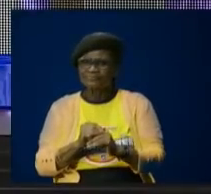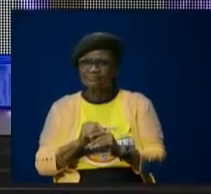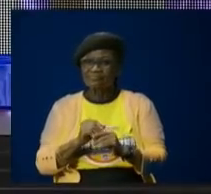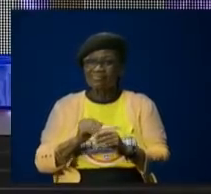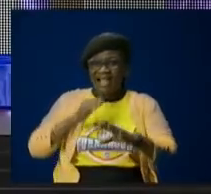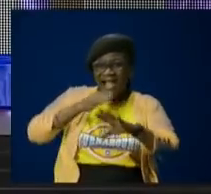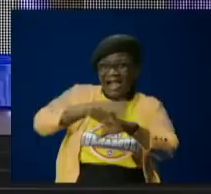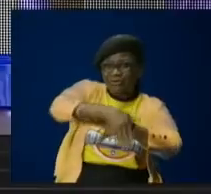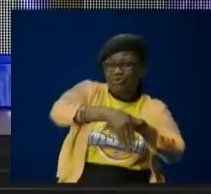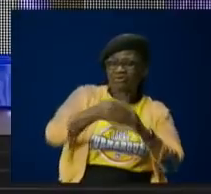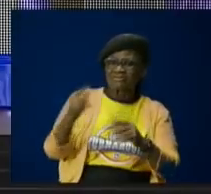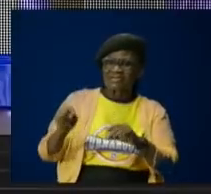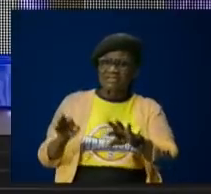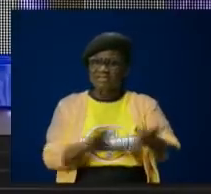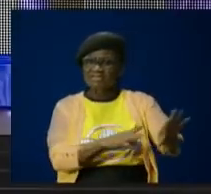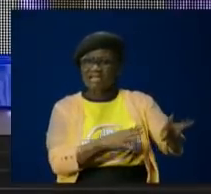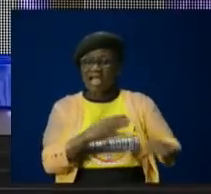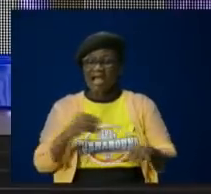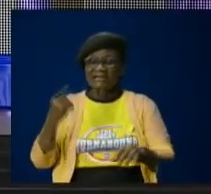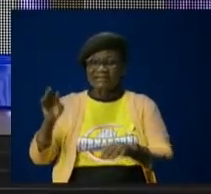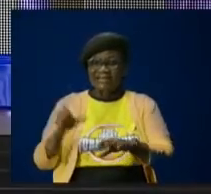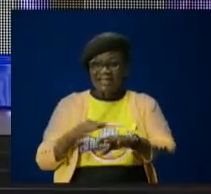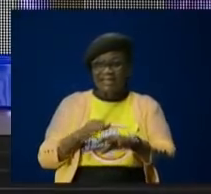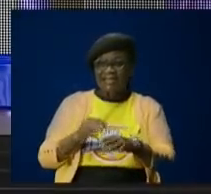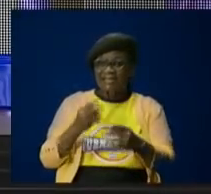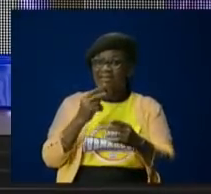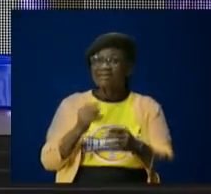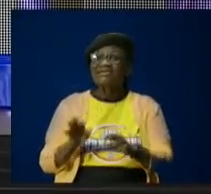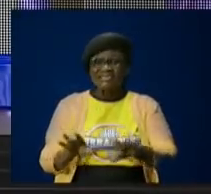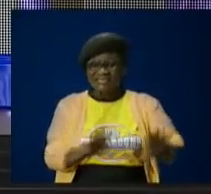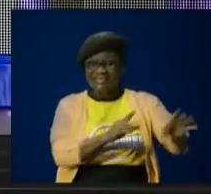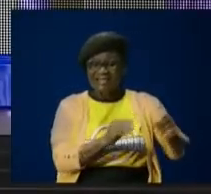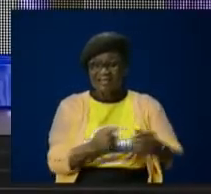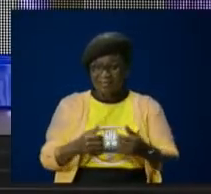across the sea, and the sea parted.